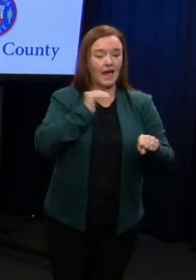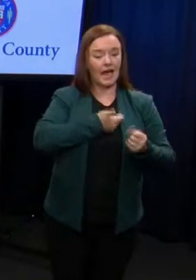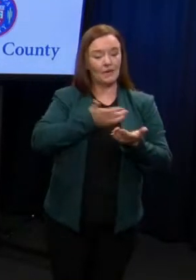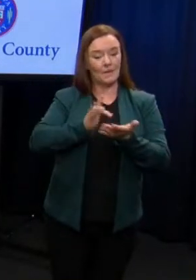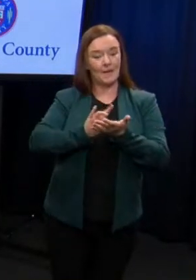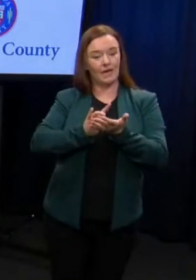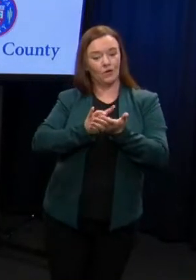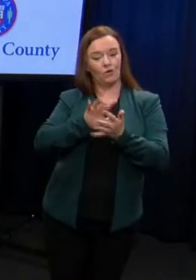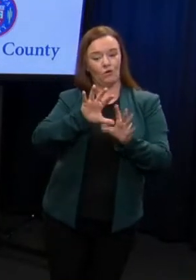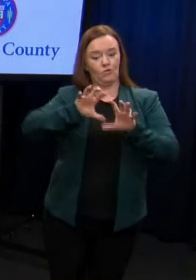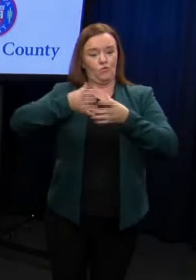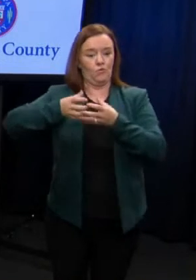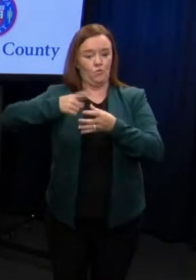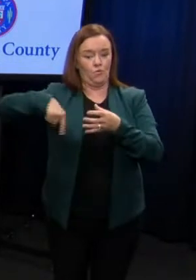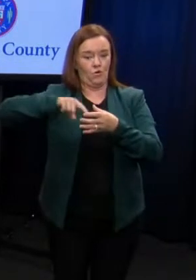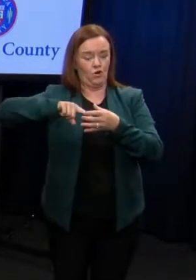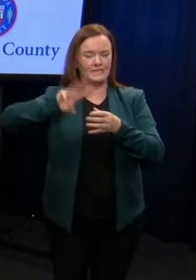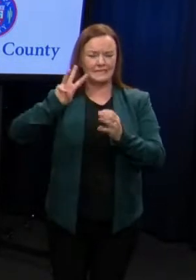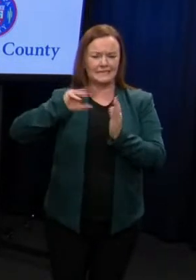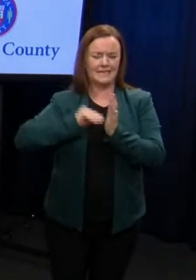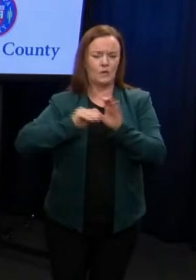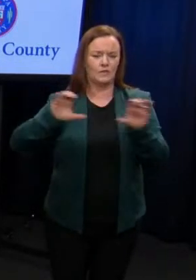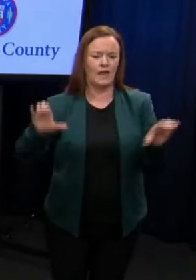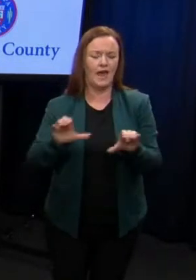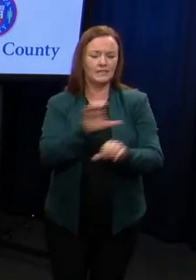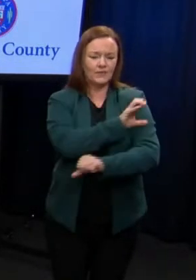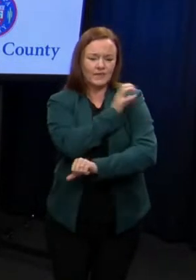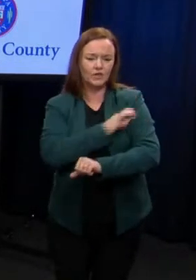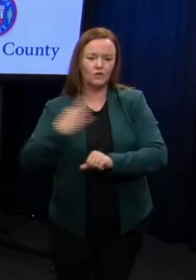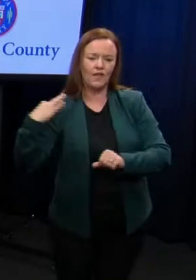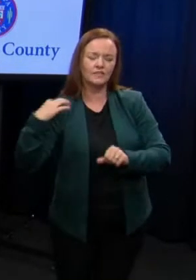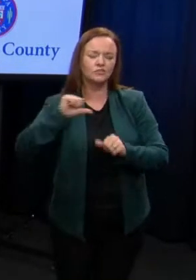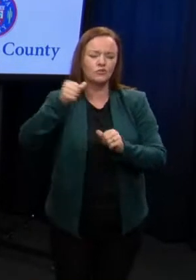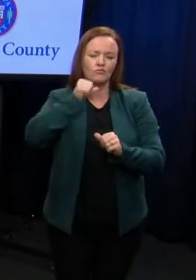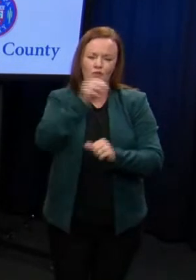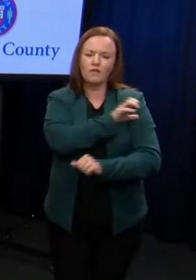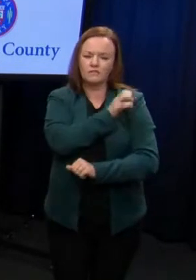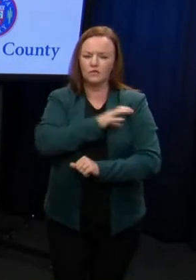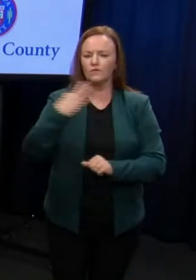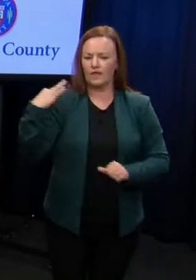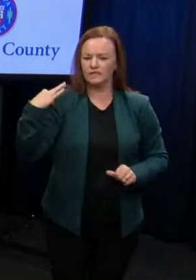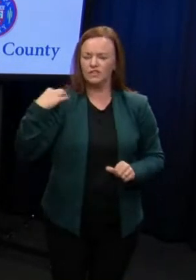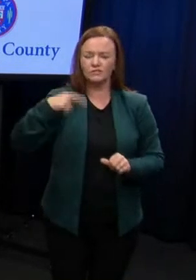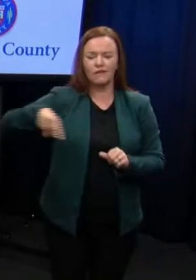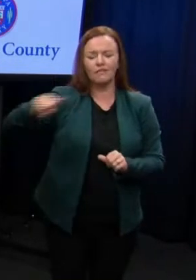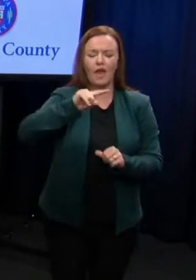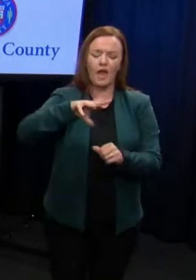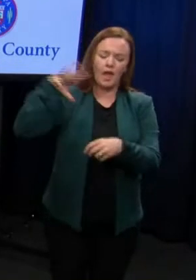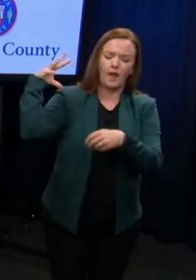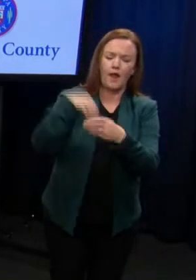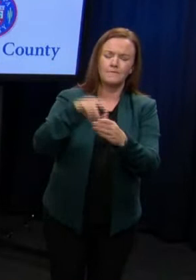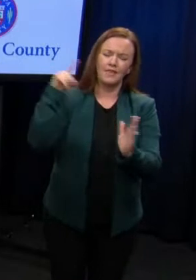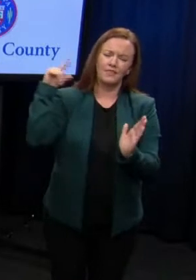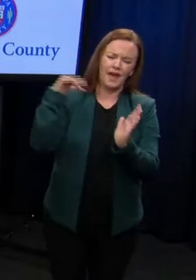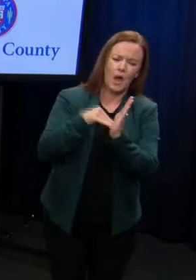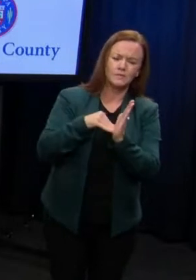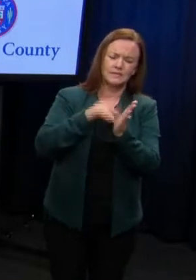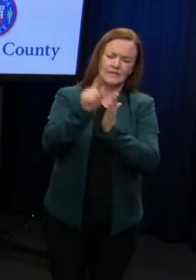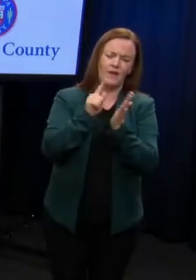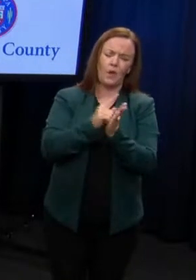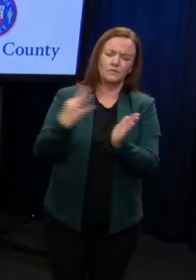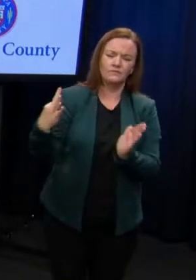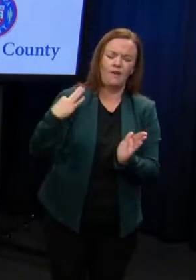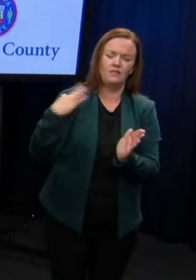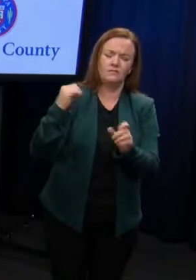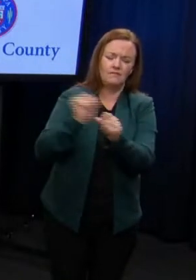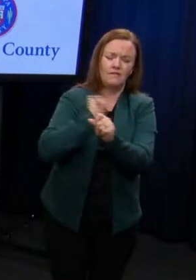over 6,000 active clinical and non-clinical volunteers have put in thousands of hours throughout the pandemic, and especially